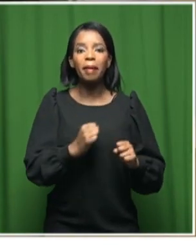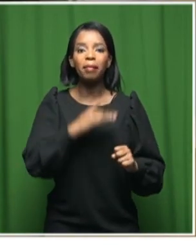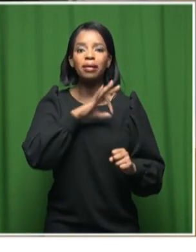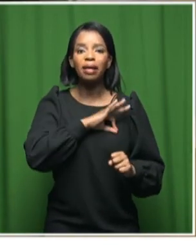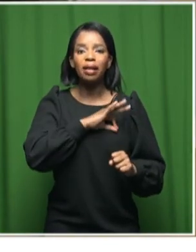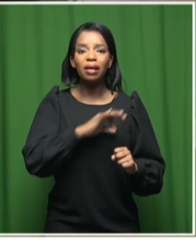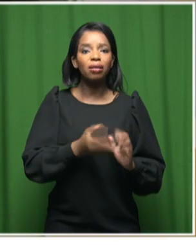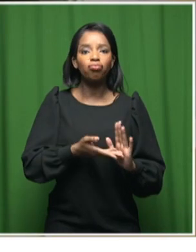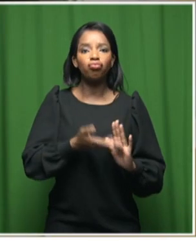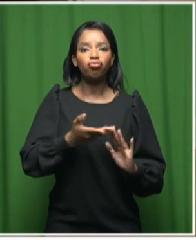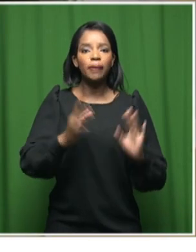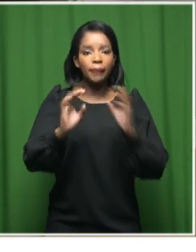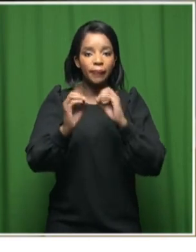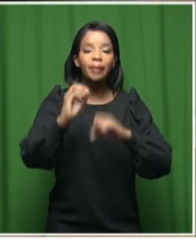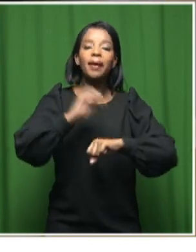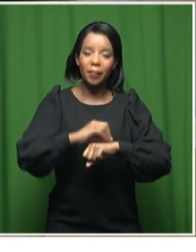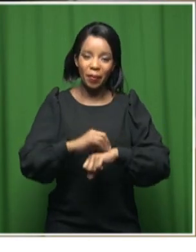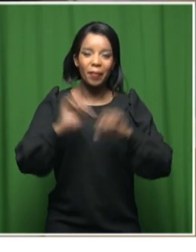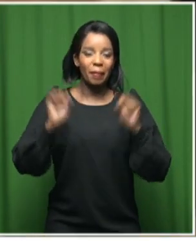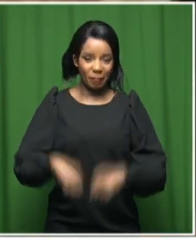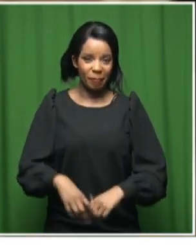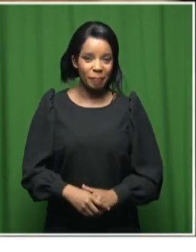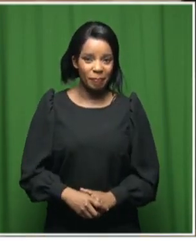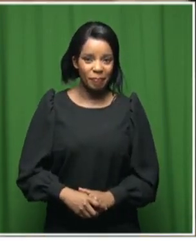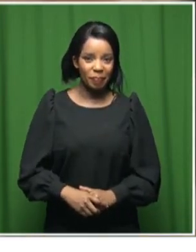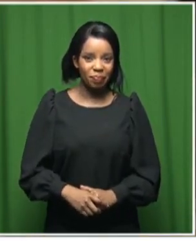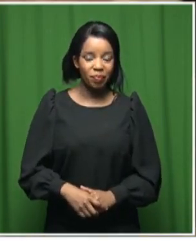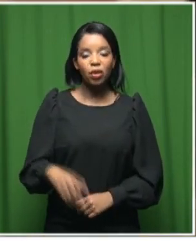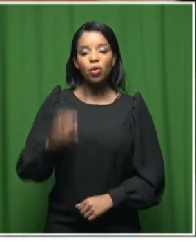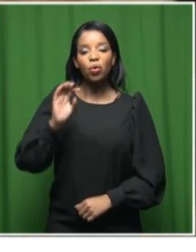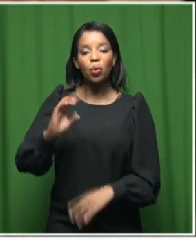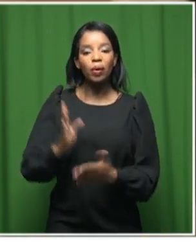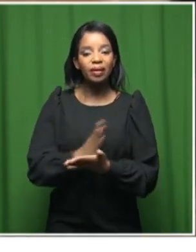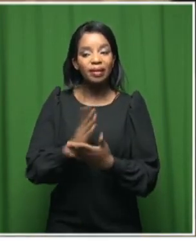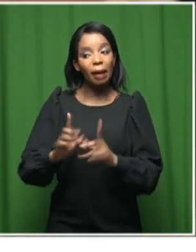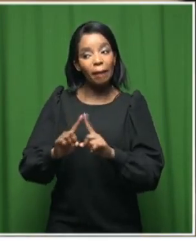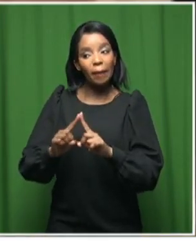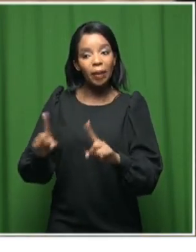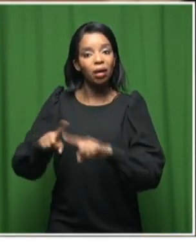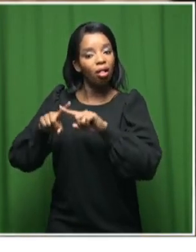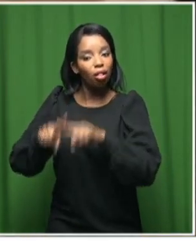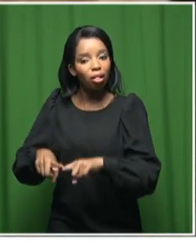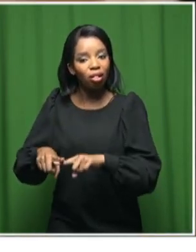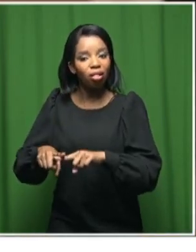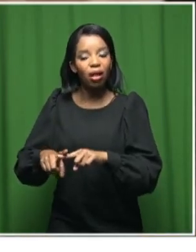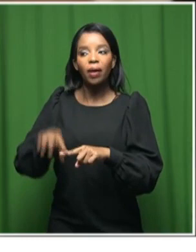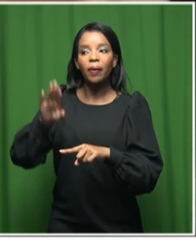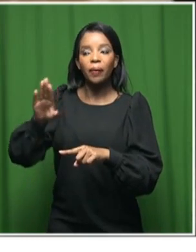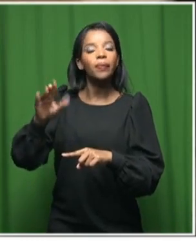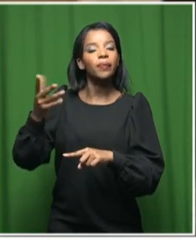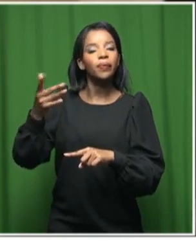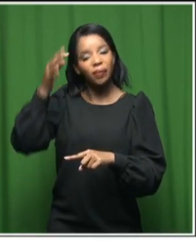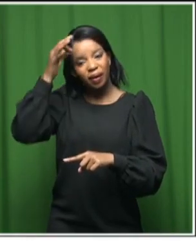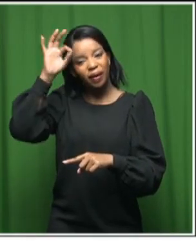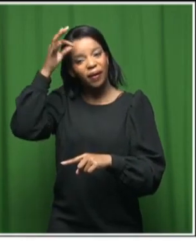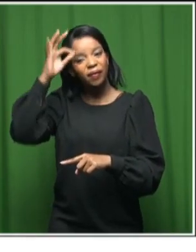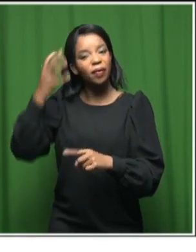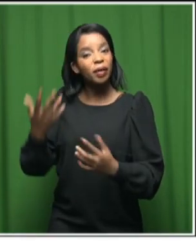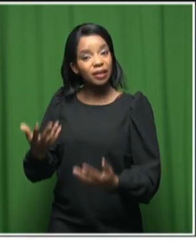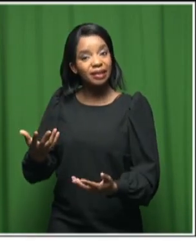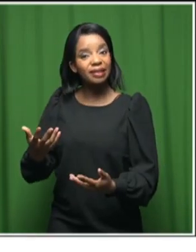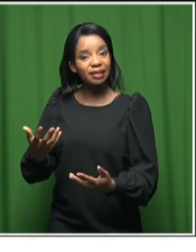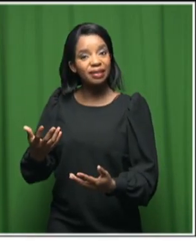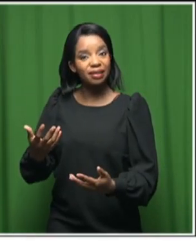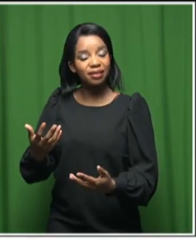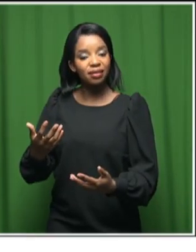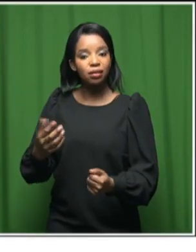you have those who rely on government for what we call social safety net. Those are